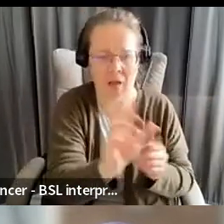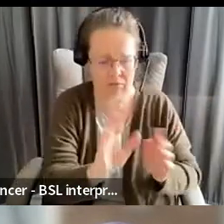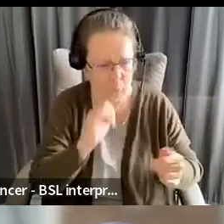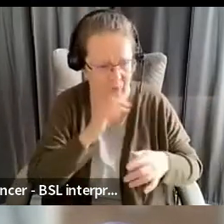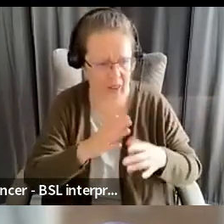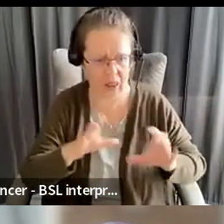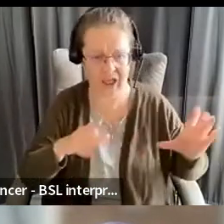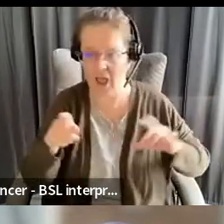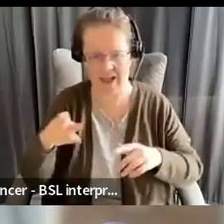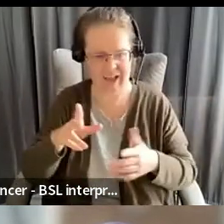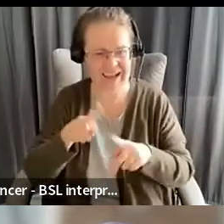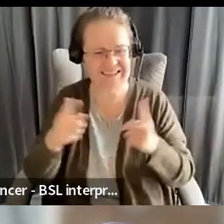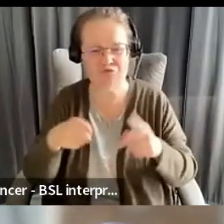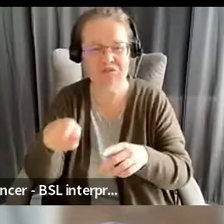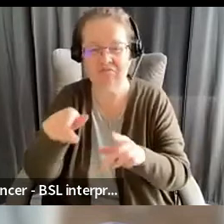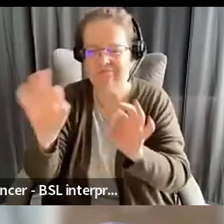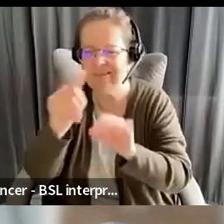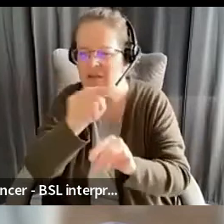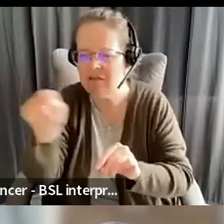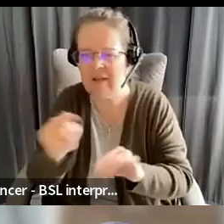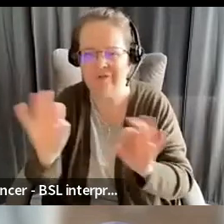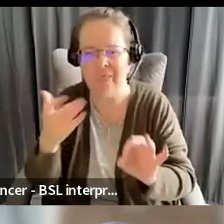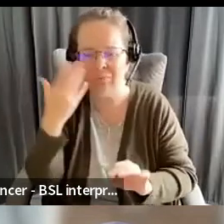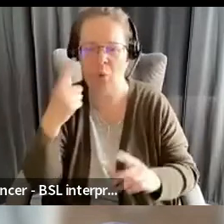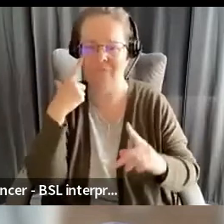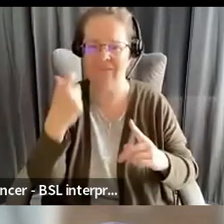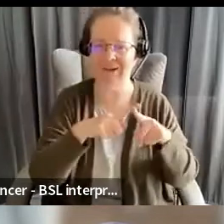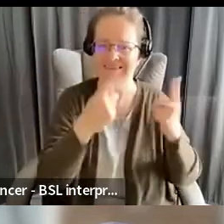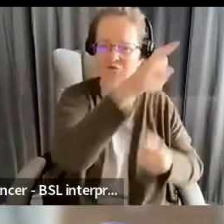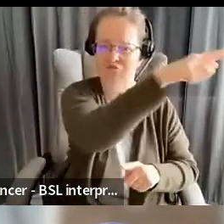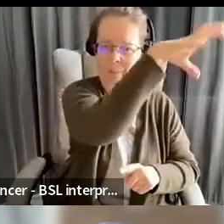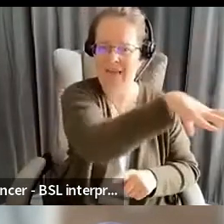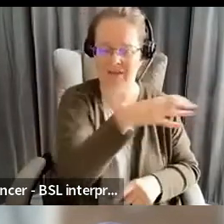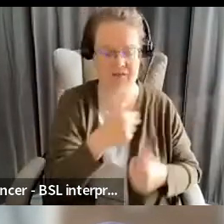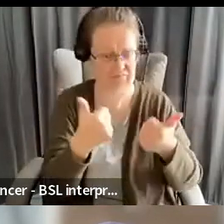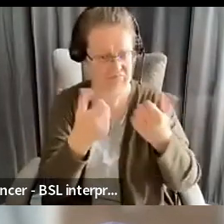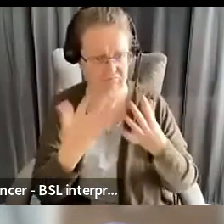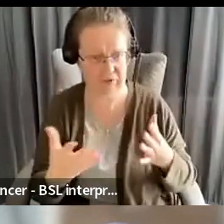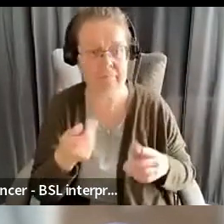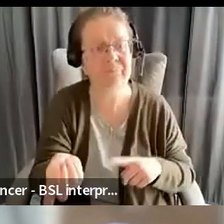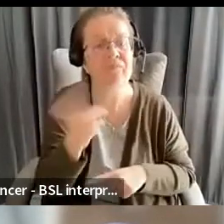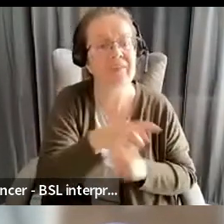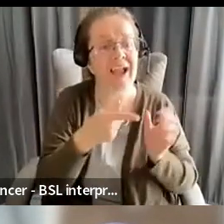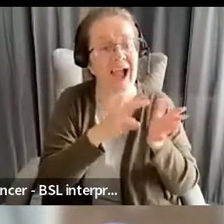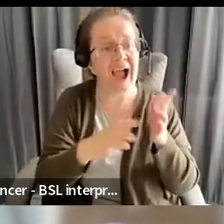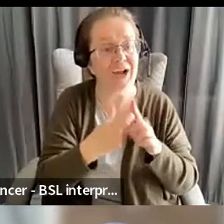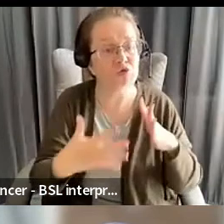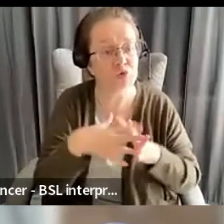the vendor, they've gone to do that. And that's brilliant. Thanks for sharing. And finally, Andrew, maybe you could give some insight as